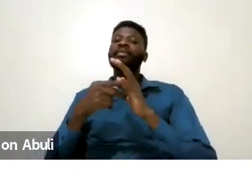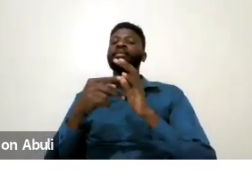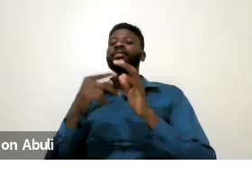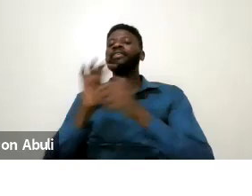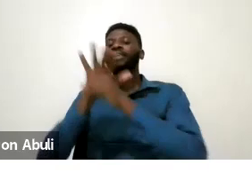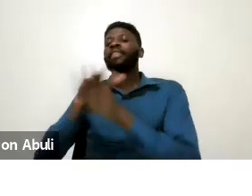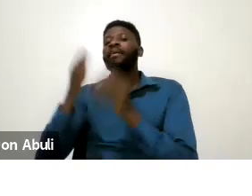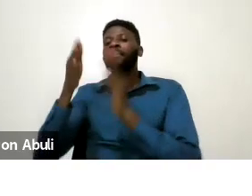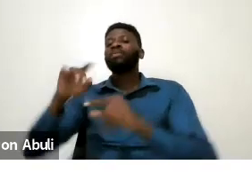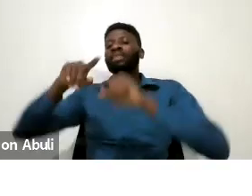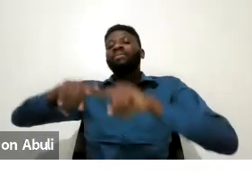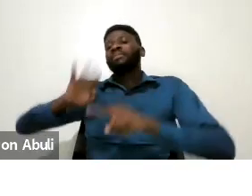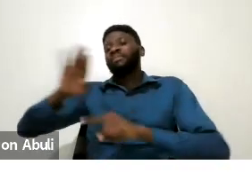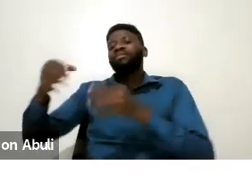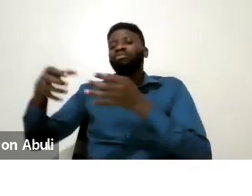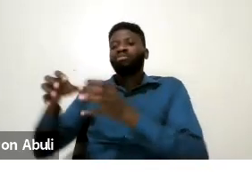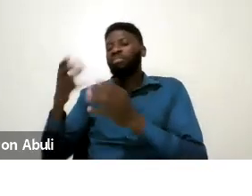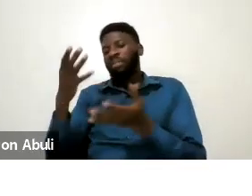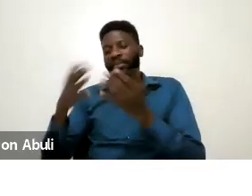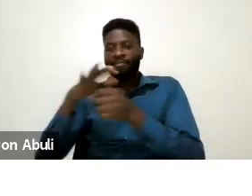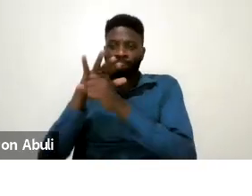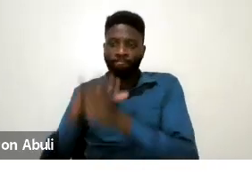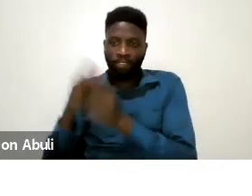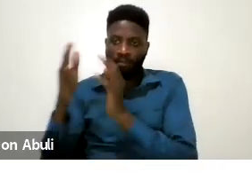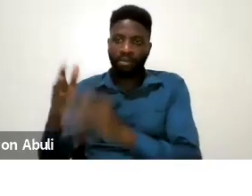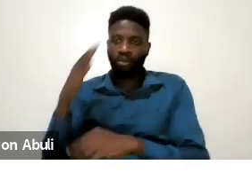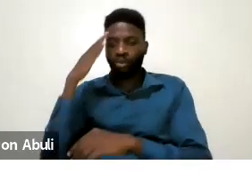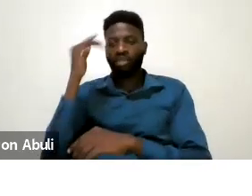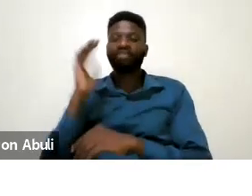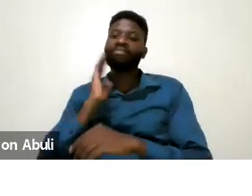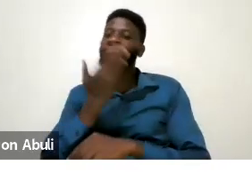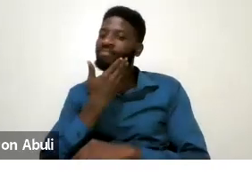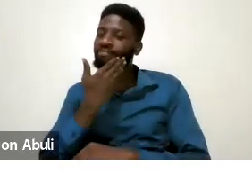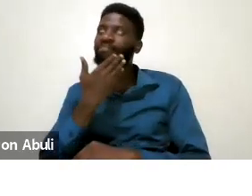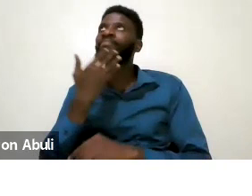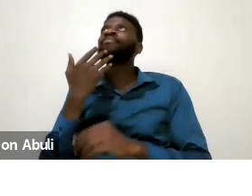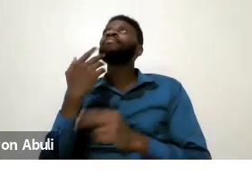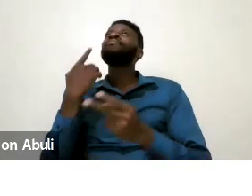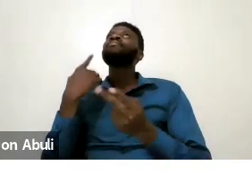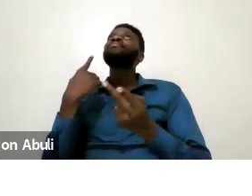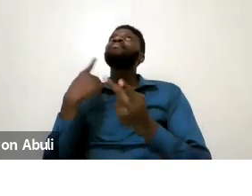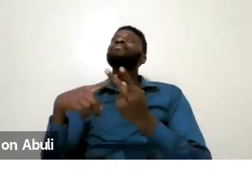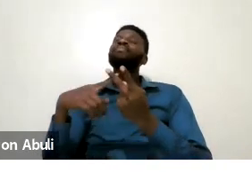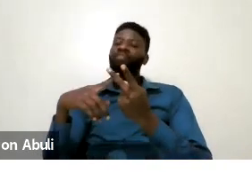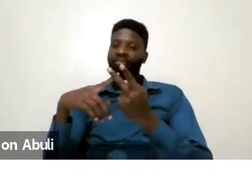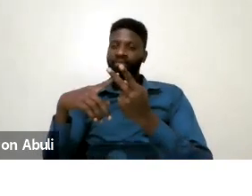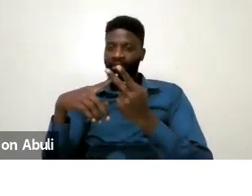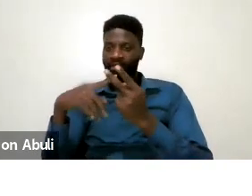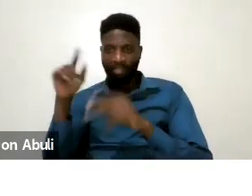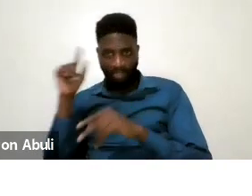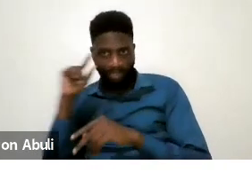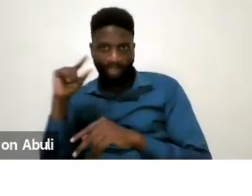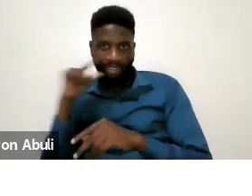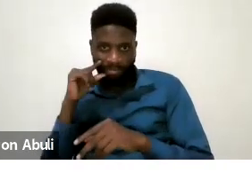hold prejudiced views or towards a certain race, gender, etc. So examples of